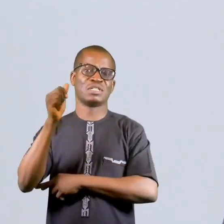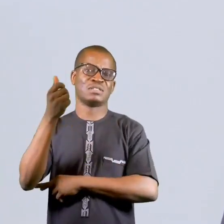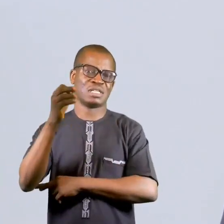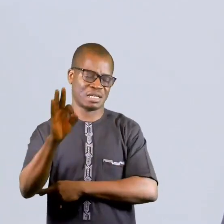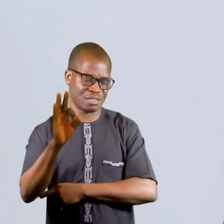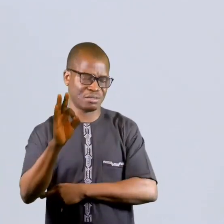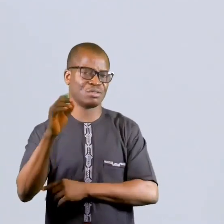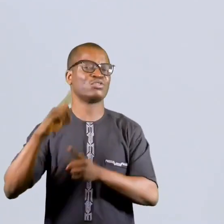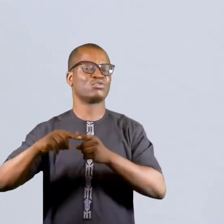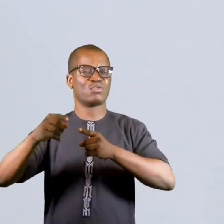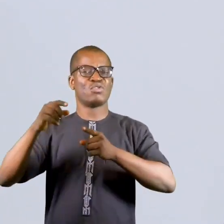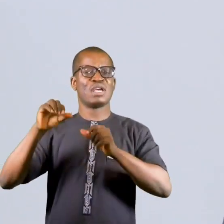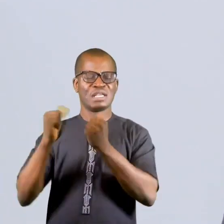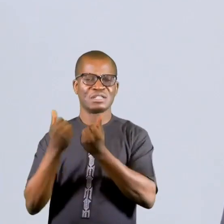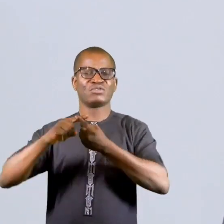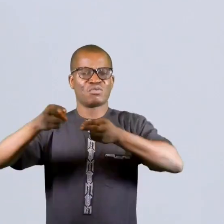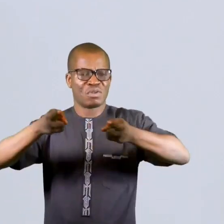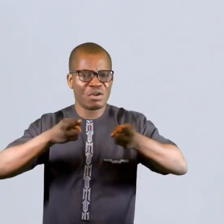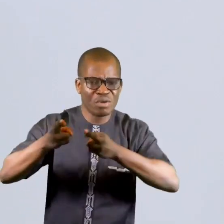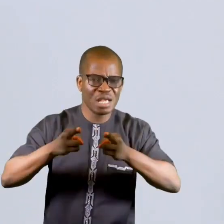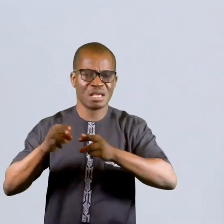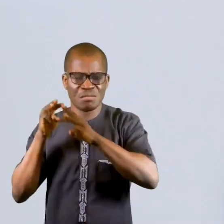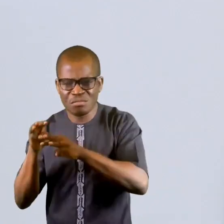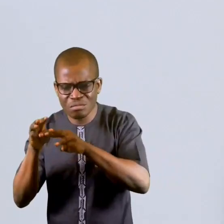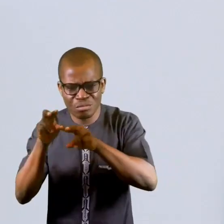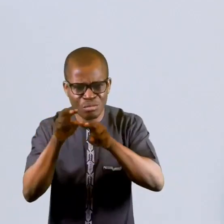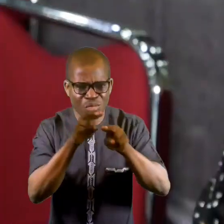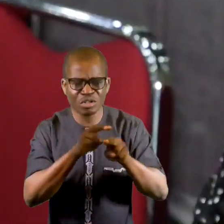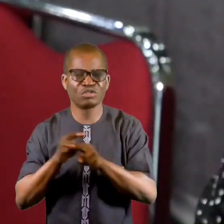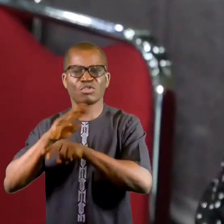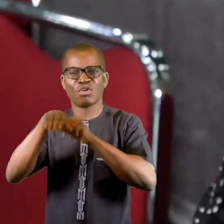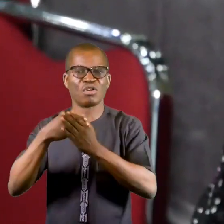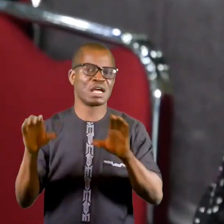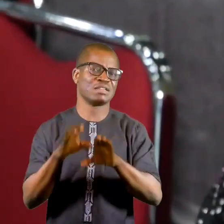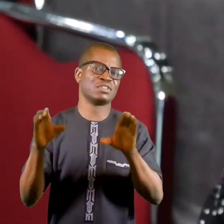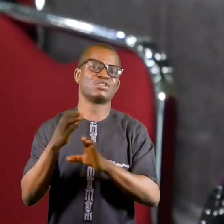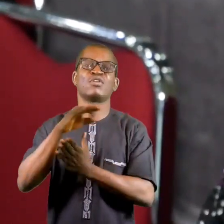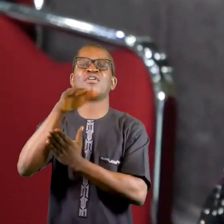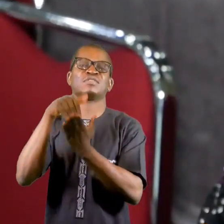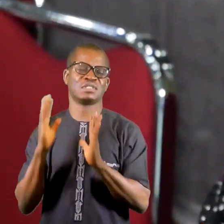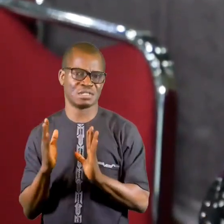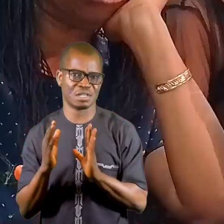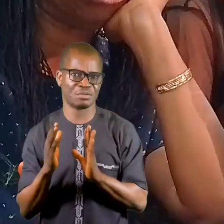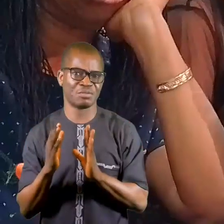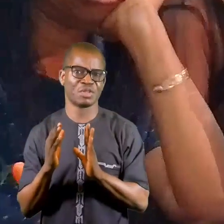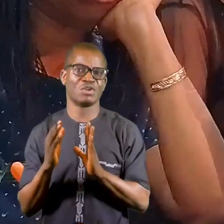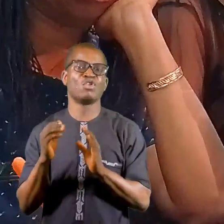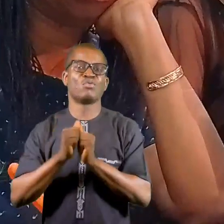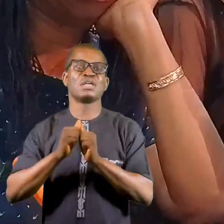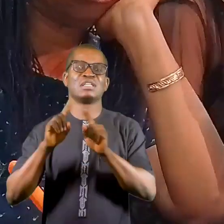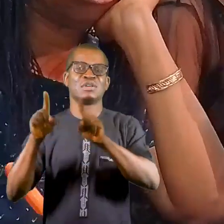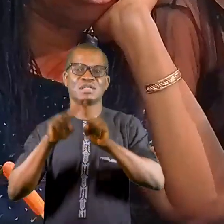empowers the agency to regulate, control, and issue clearance certificates to all travel agents,